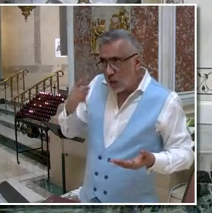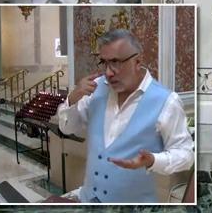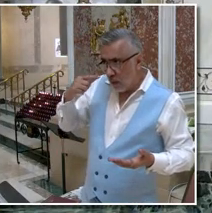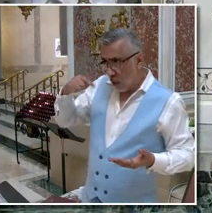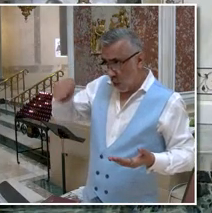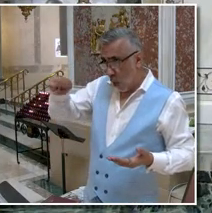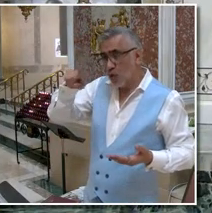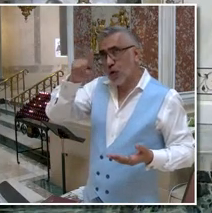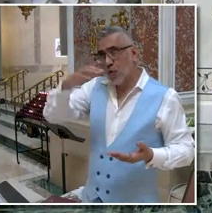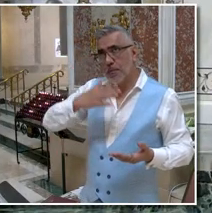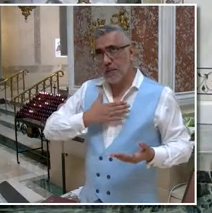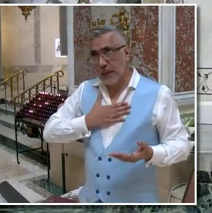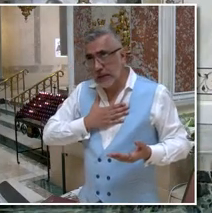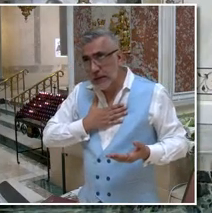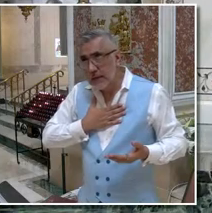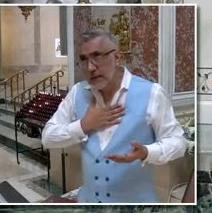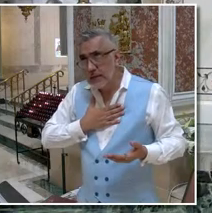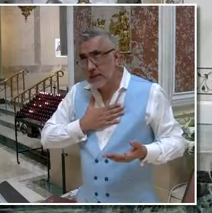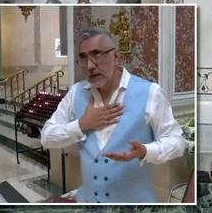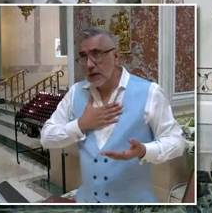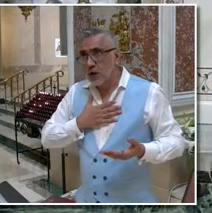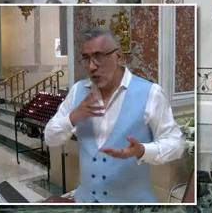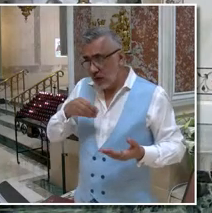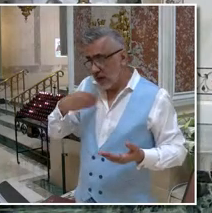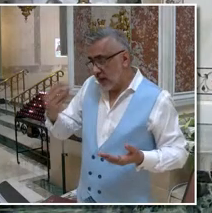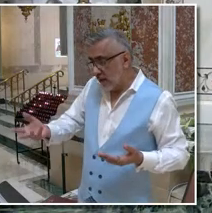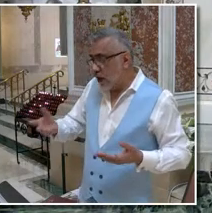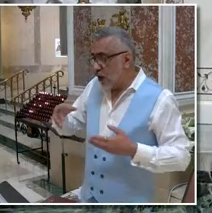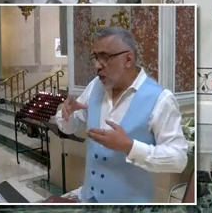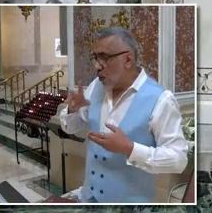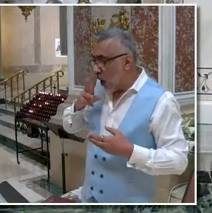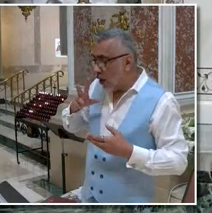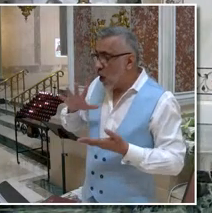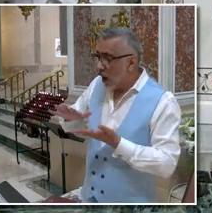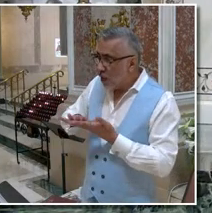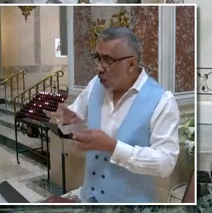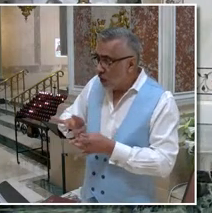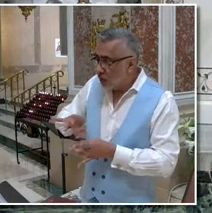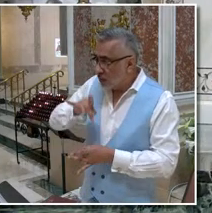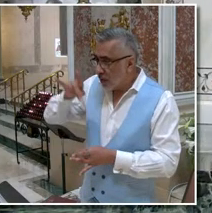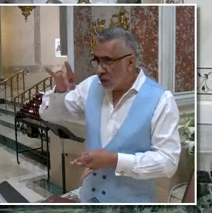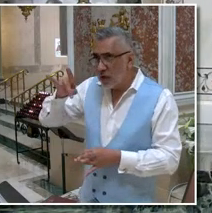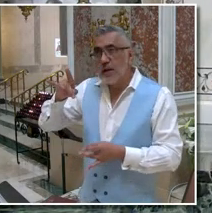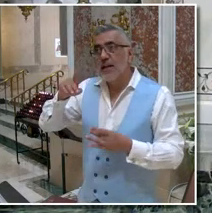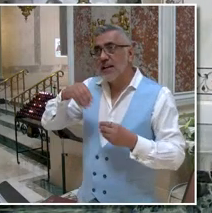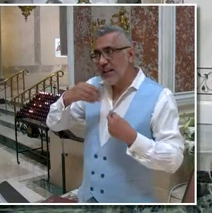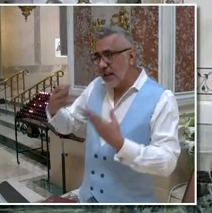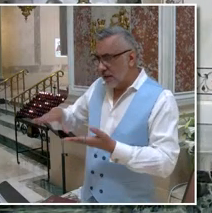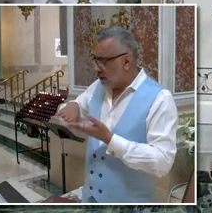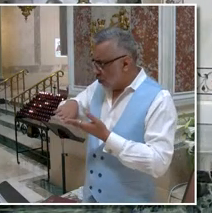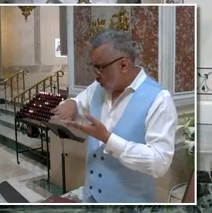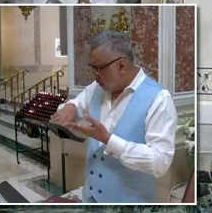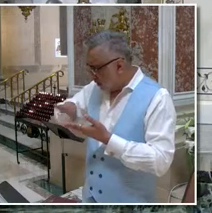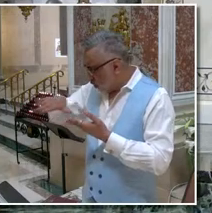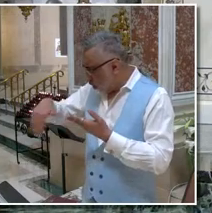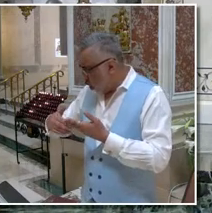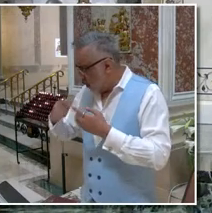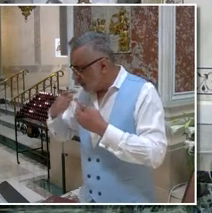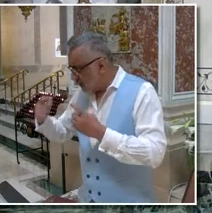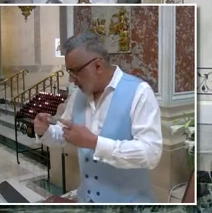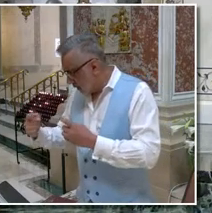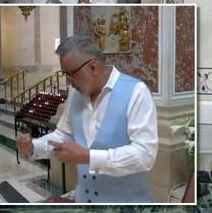have been pleased to give the new birth of water and the Holy Spirit, granting them forgiveness of all their